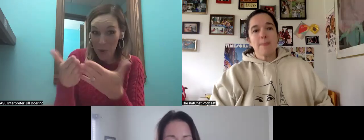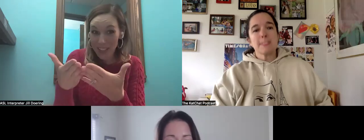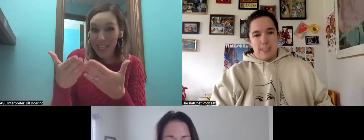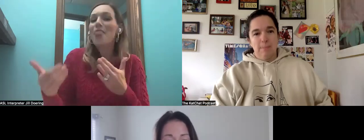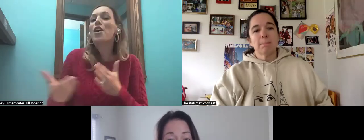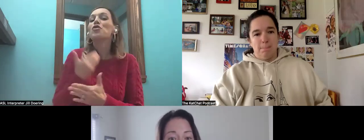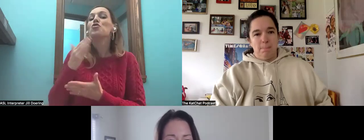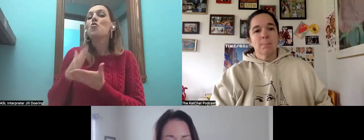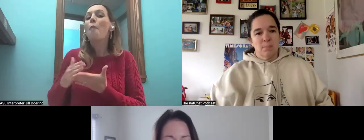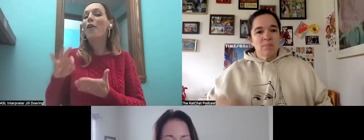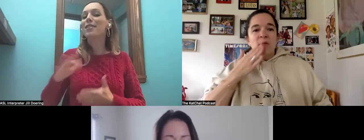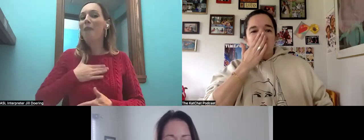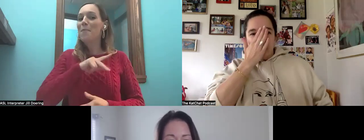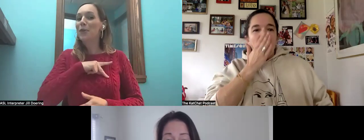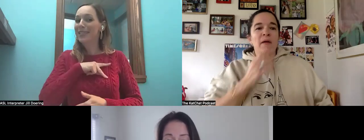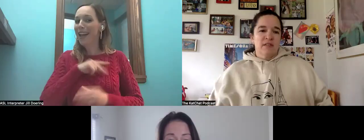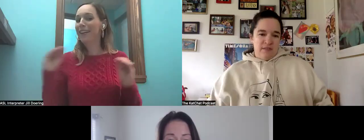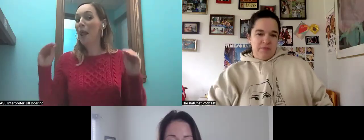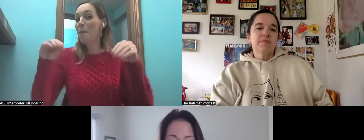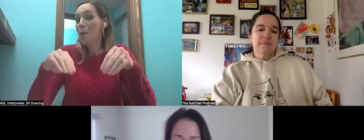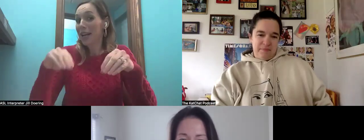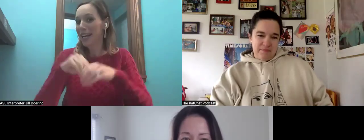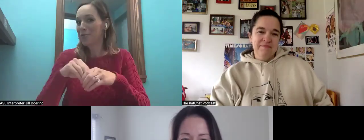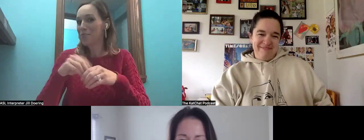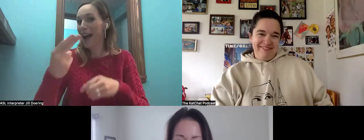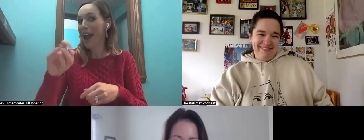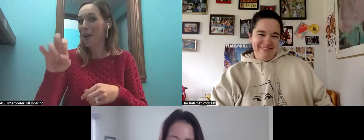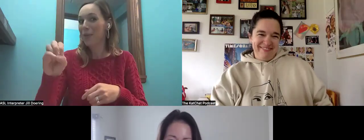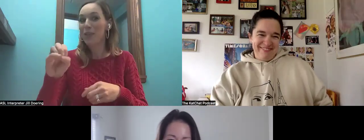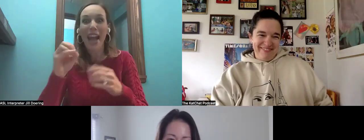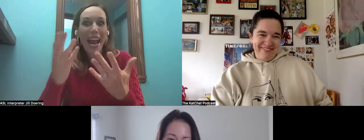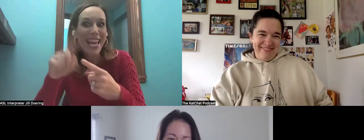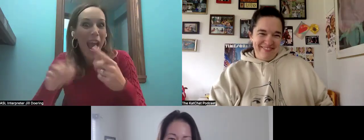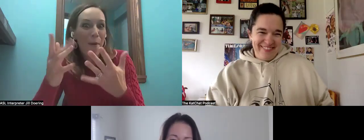myself that I'm putting into those heroines, and I can't wait for you to meet them next year.